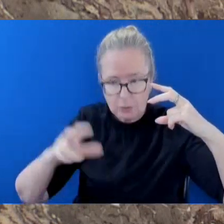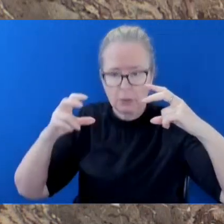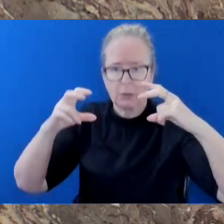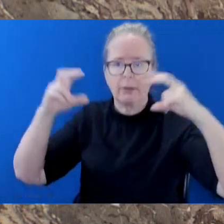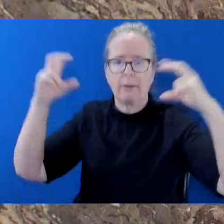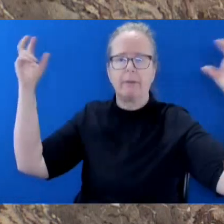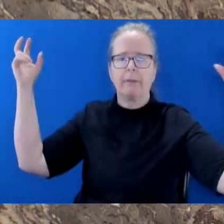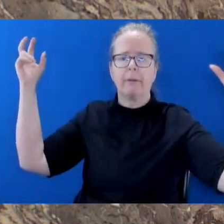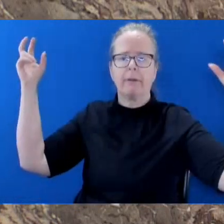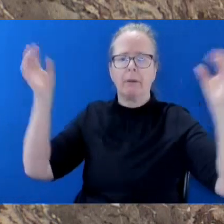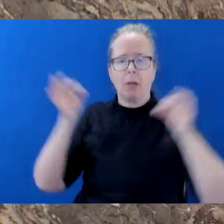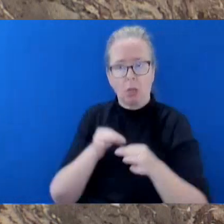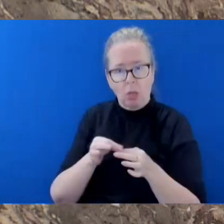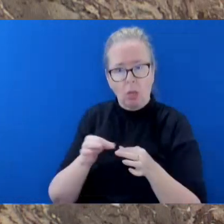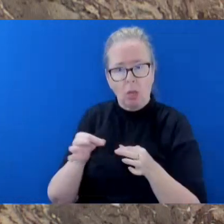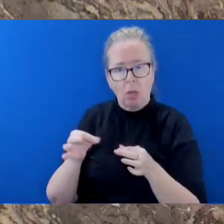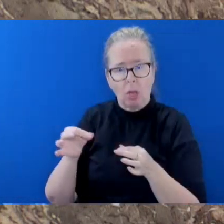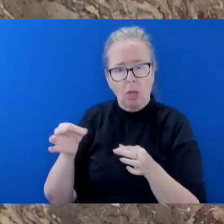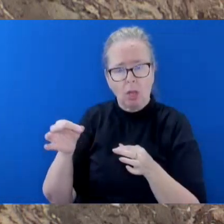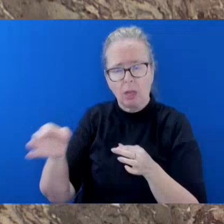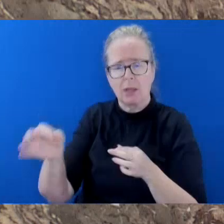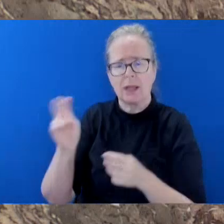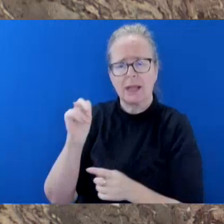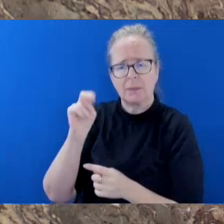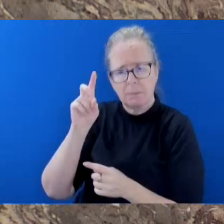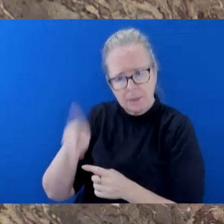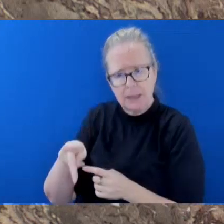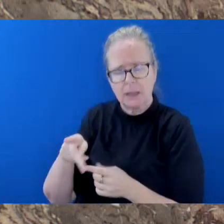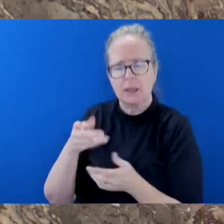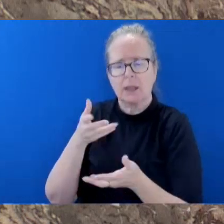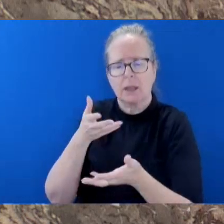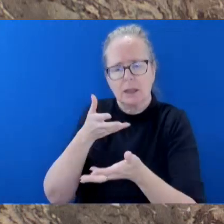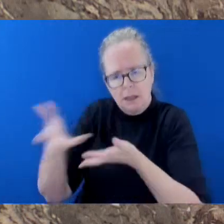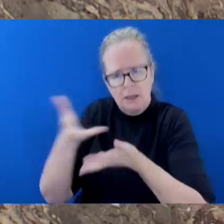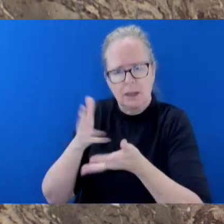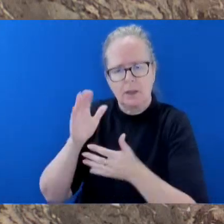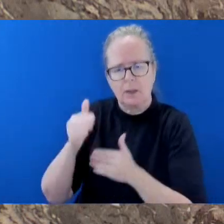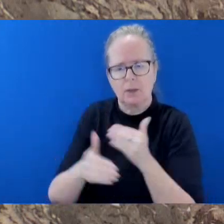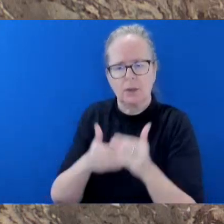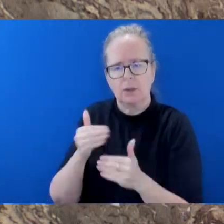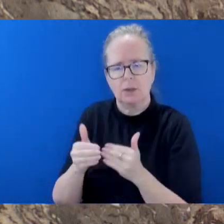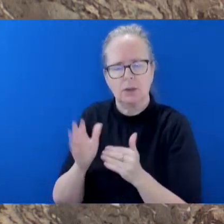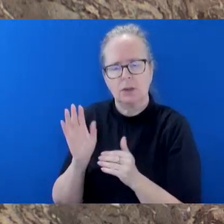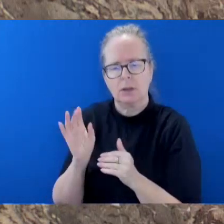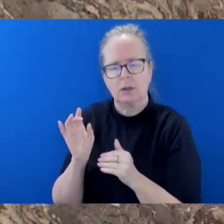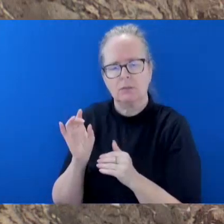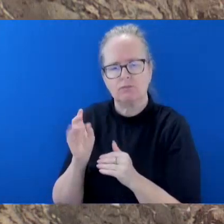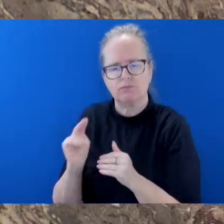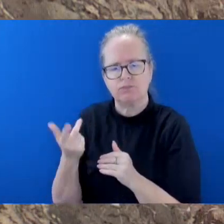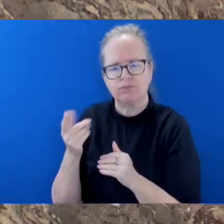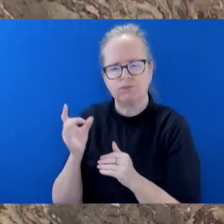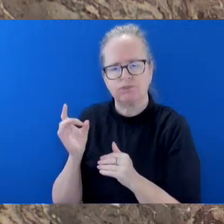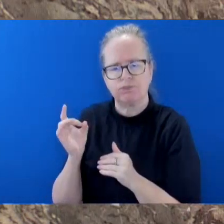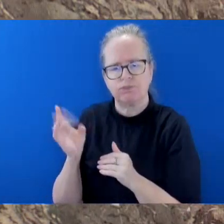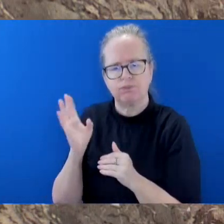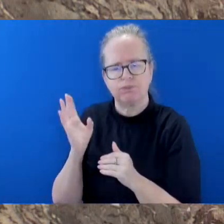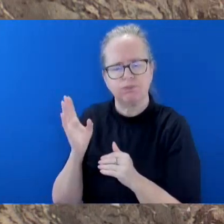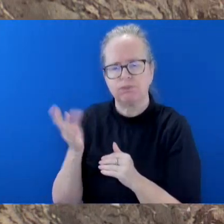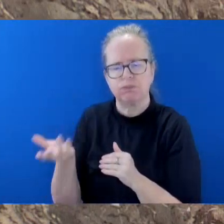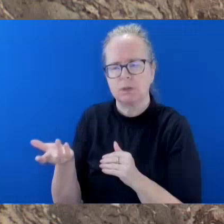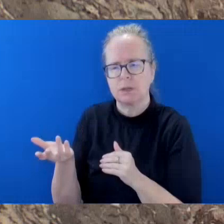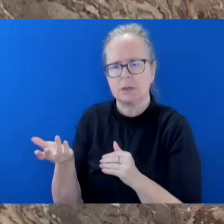engagement process, like we've seen with their Land Act amendments, are fueling distrust and division and